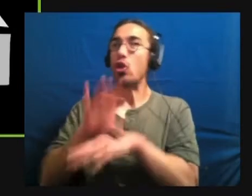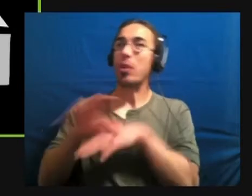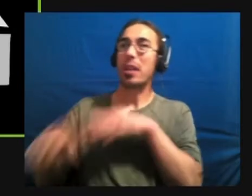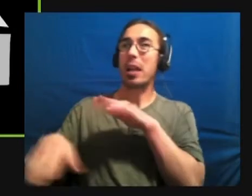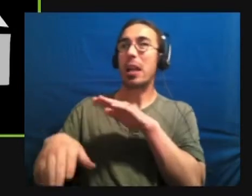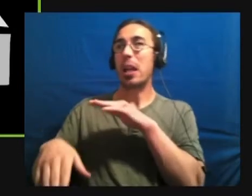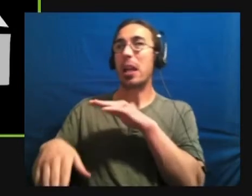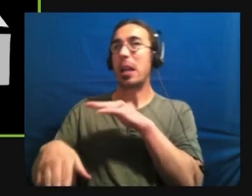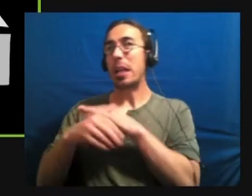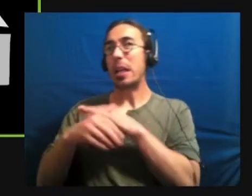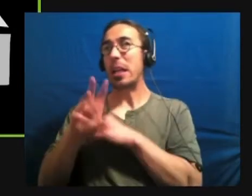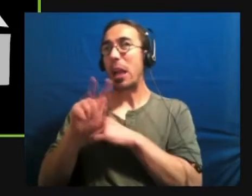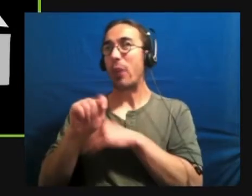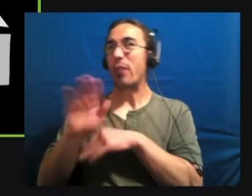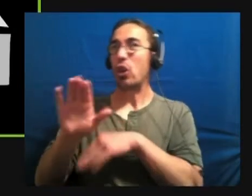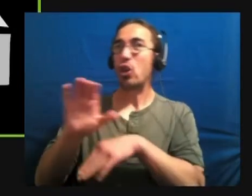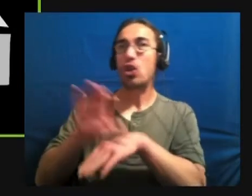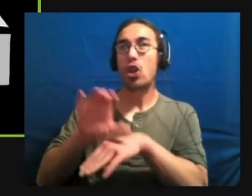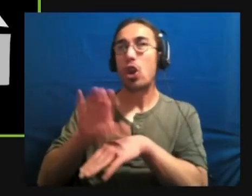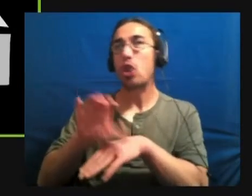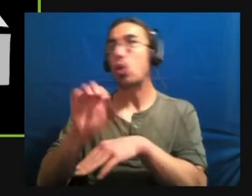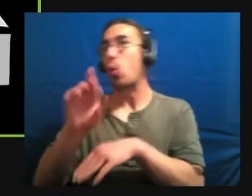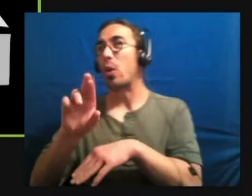local church or synagogue or mosque,